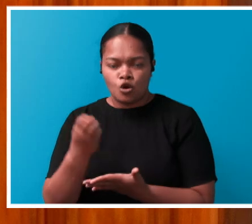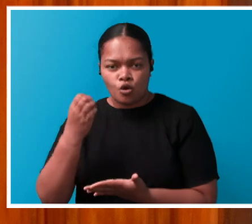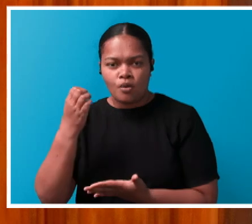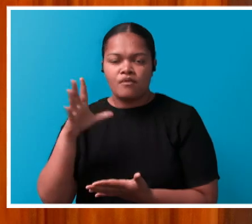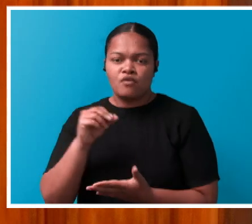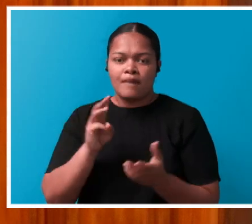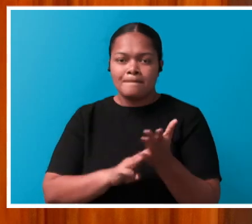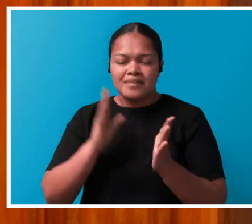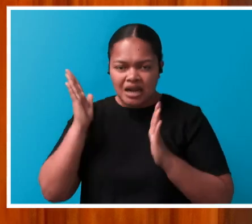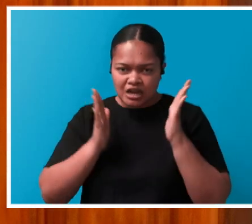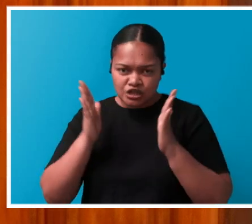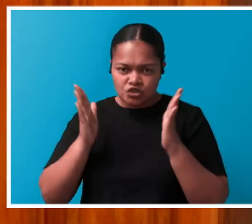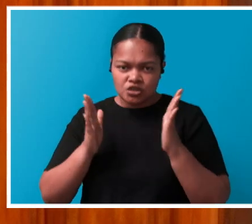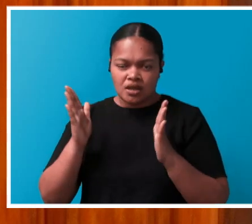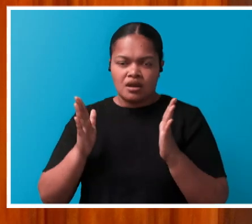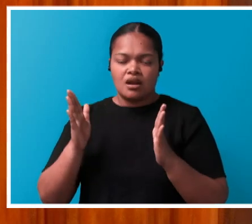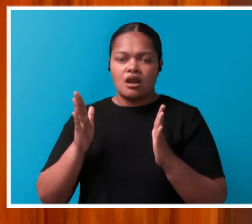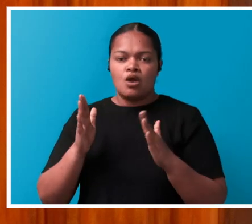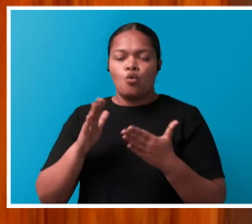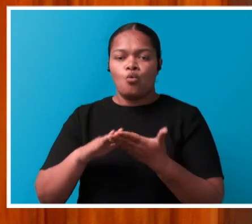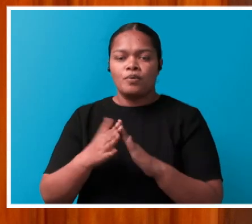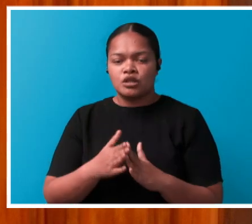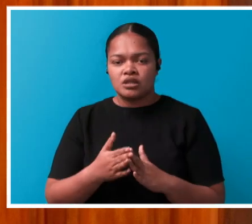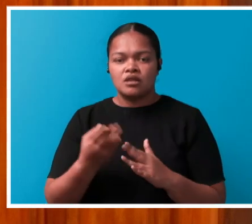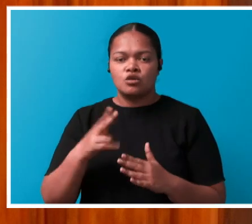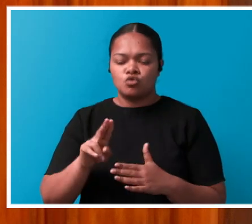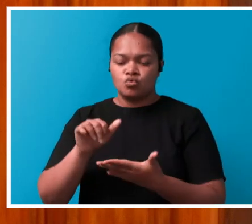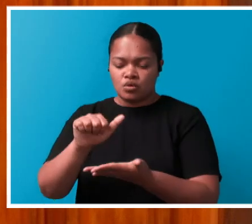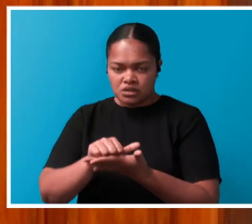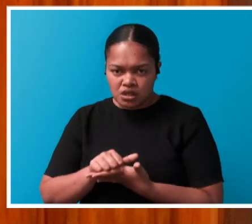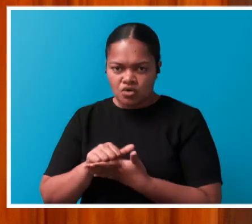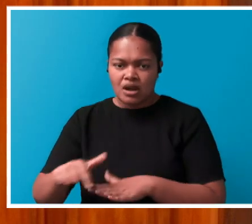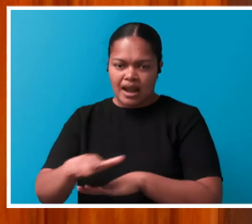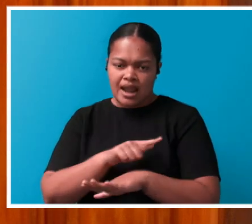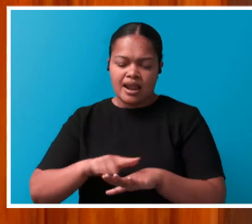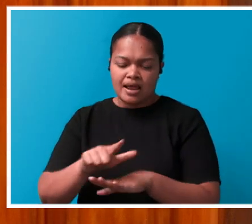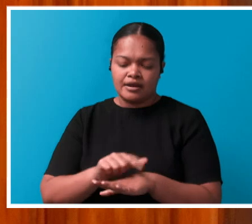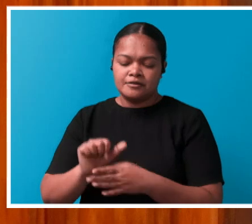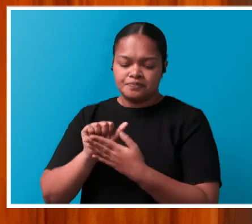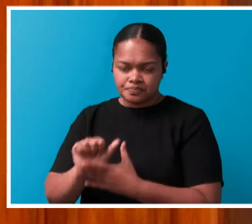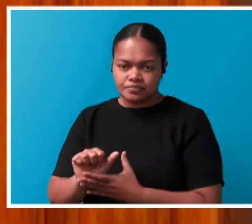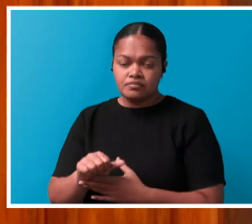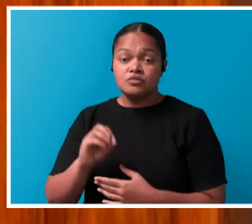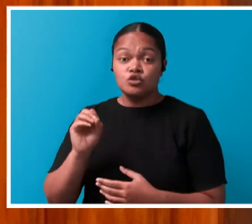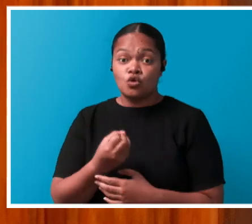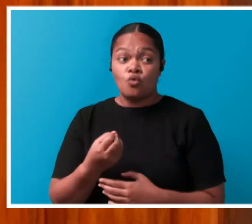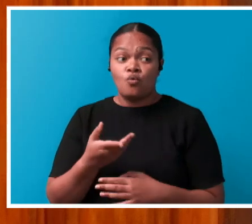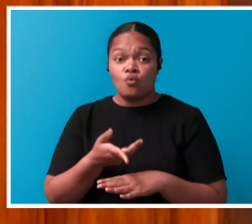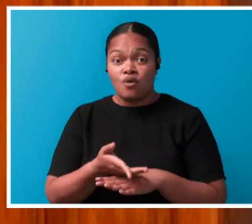Melanesian community with respect to acquiring and securing land tenancy. Speaker, to adapt to current